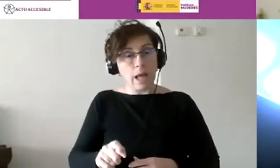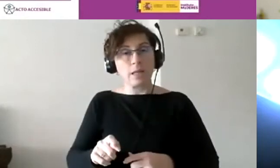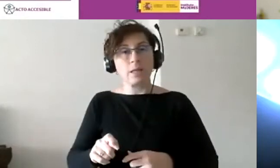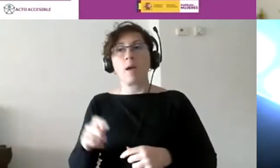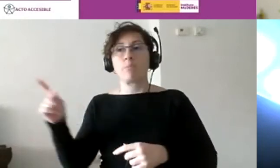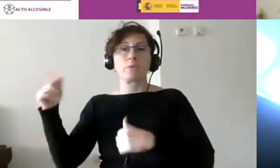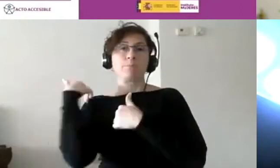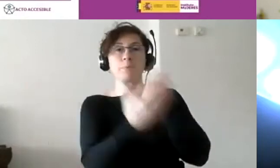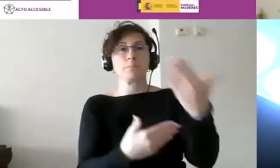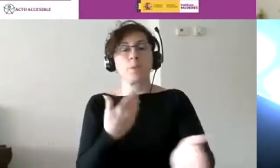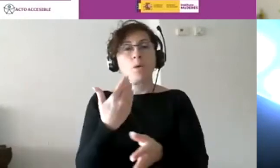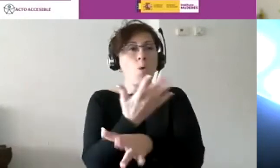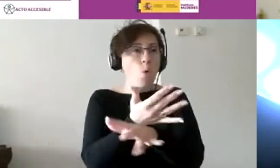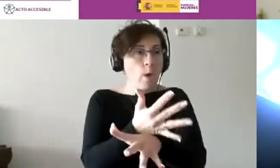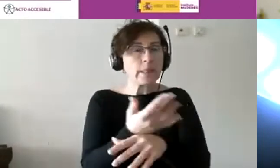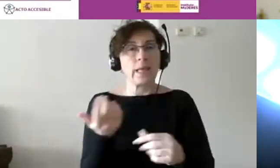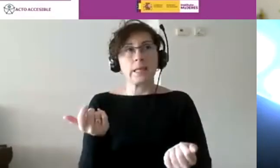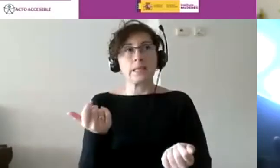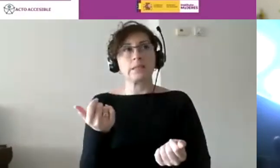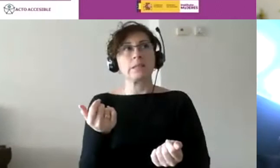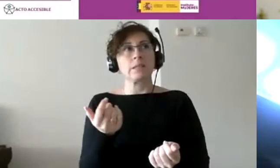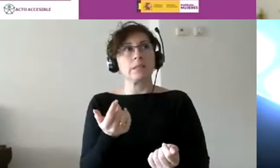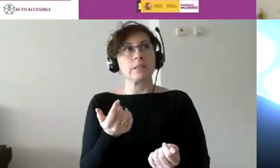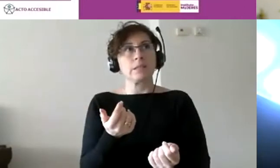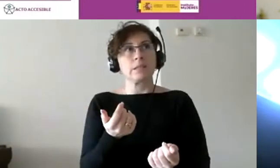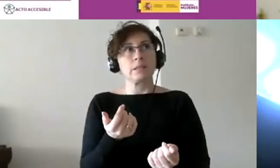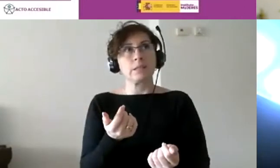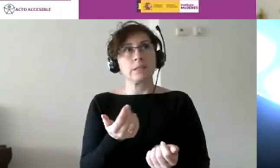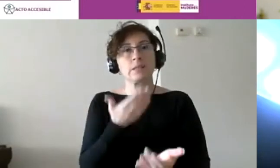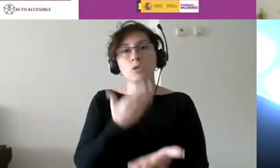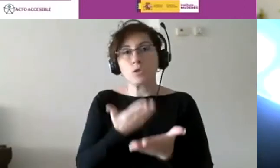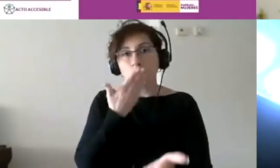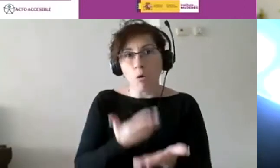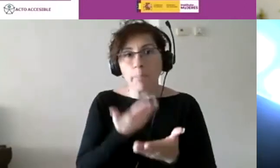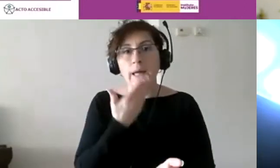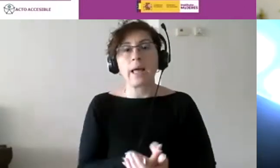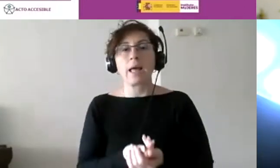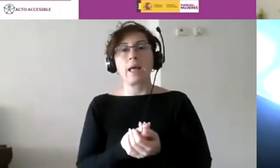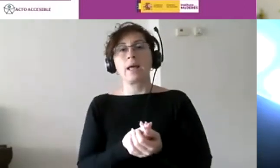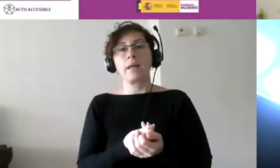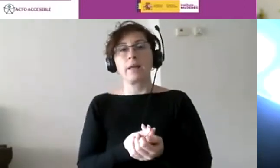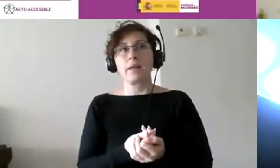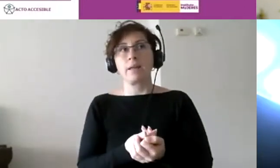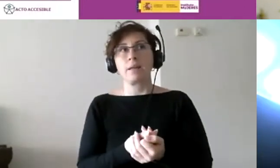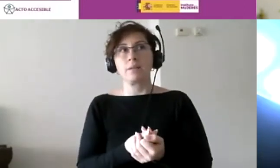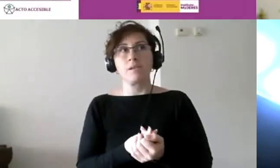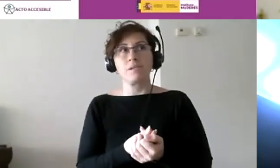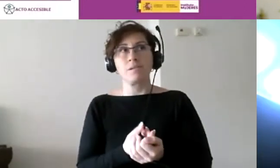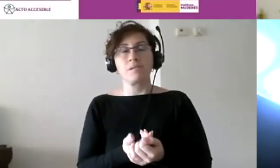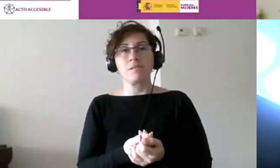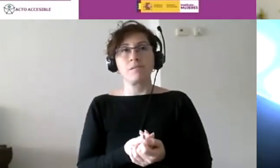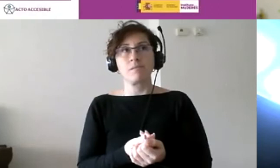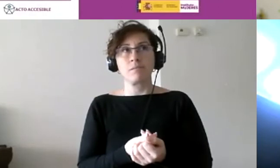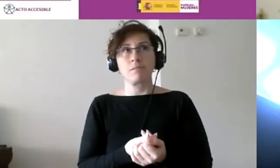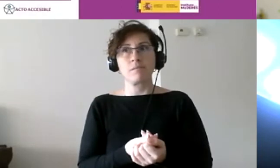in Expo Plaza, a big place for 1,000 Ukrainians. And